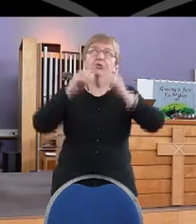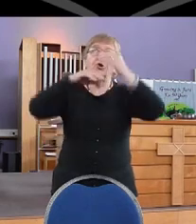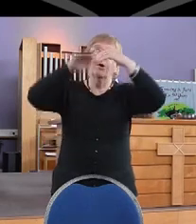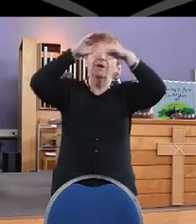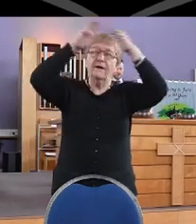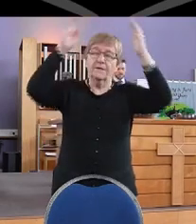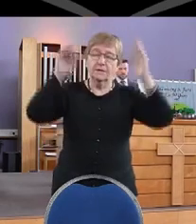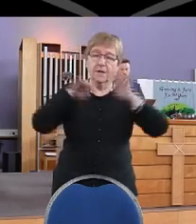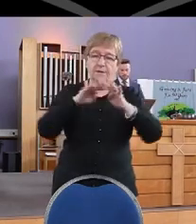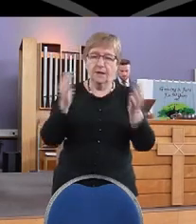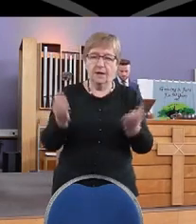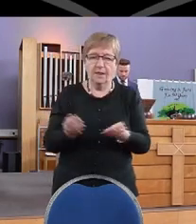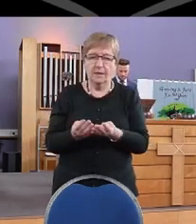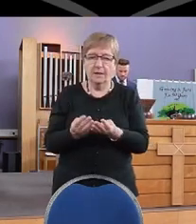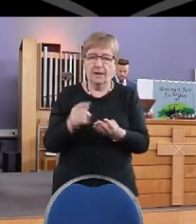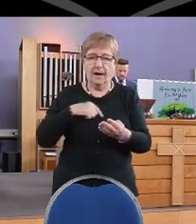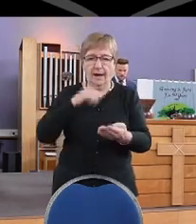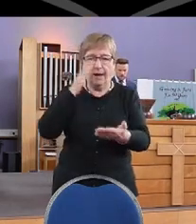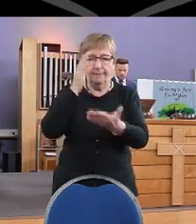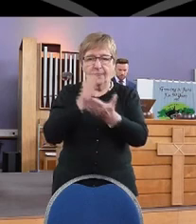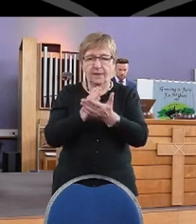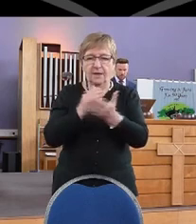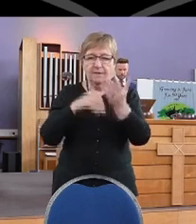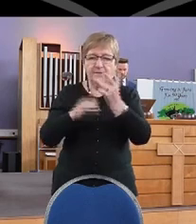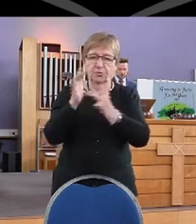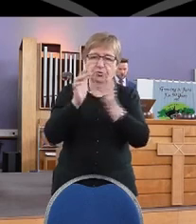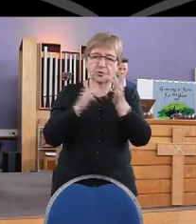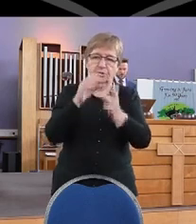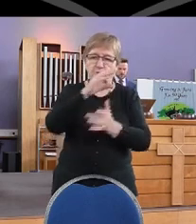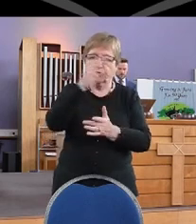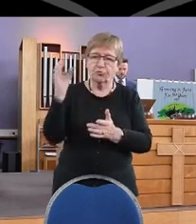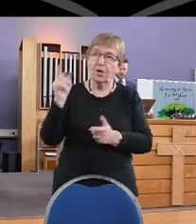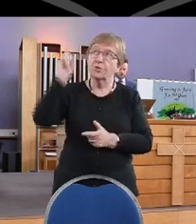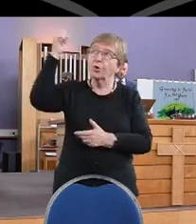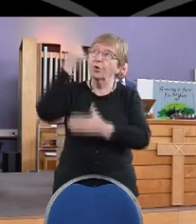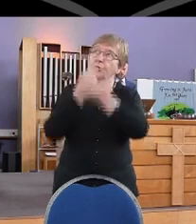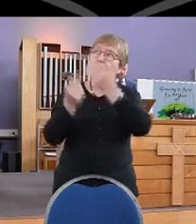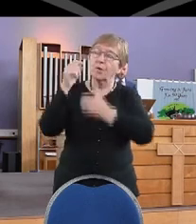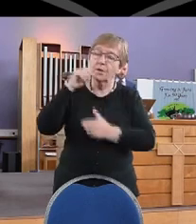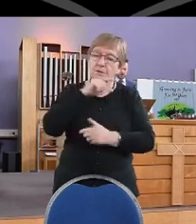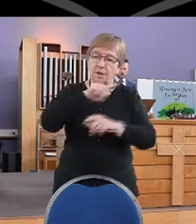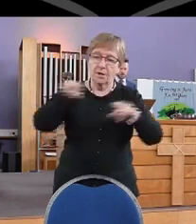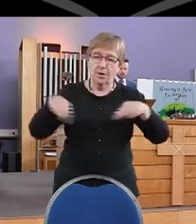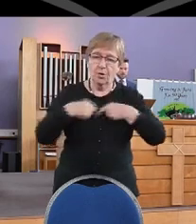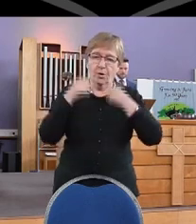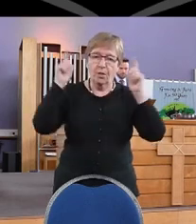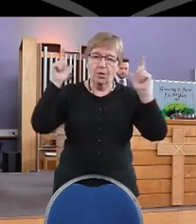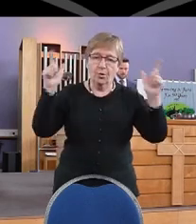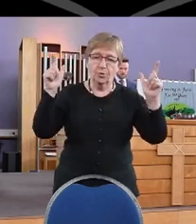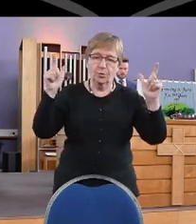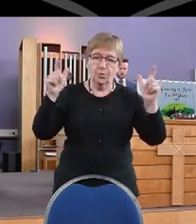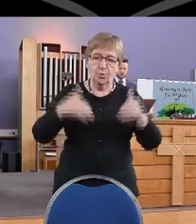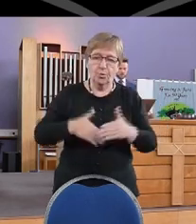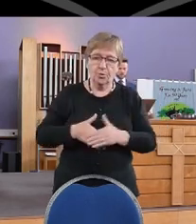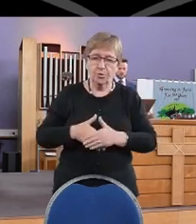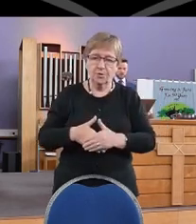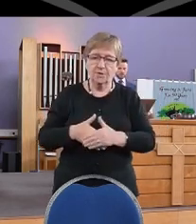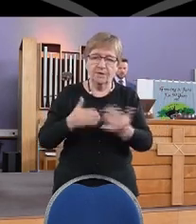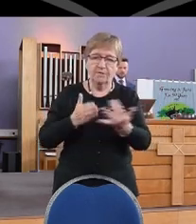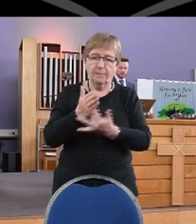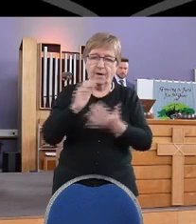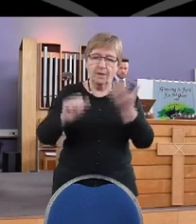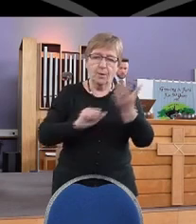the Father Almighty, creator of heaven and earth. I believe in Jesus Christ, God's only Son, our Lord, who